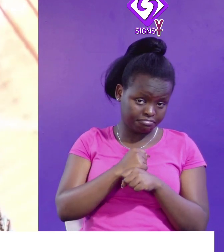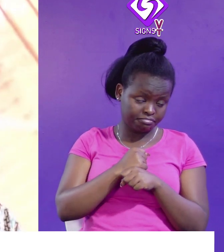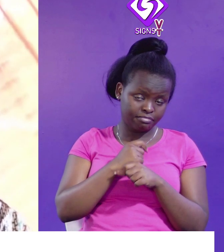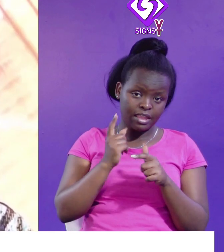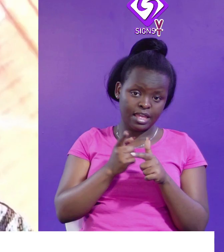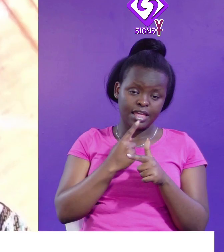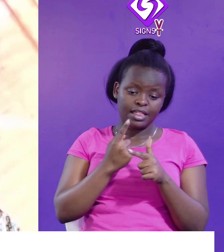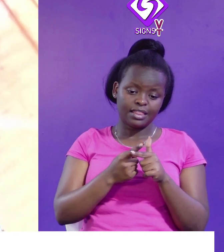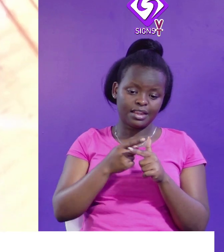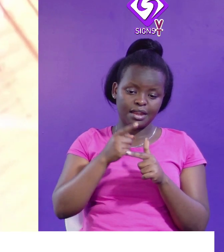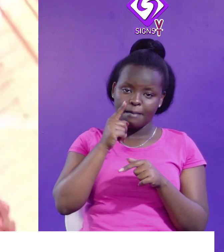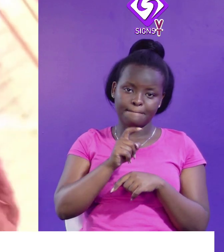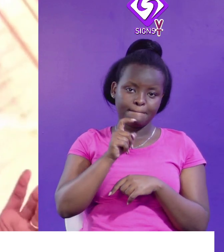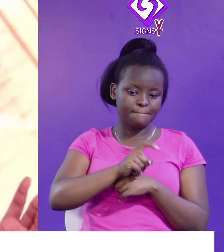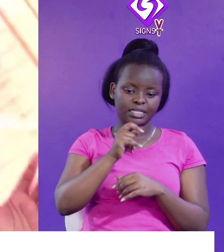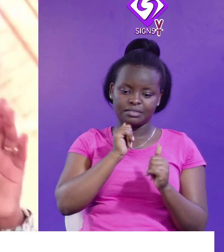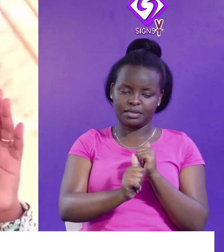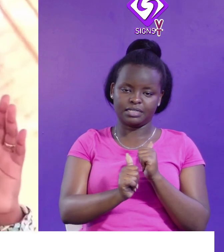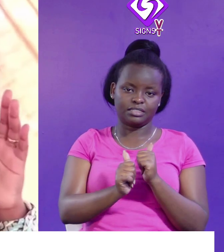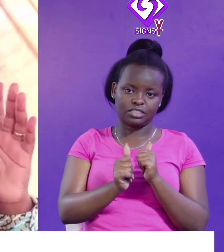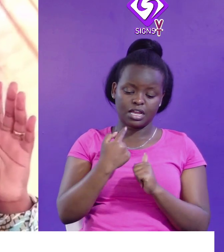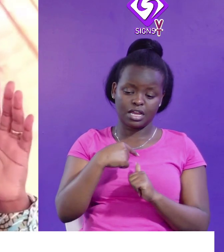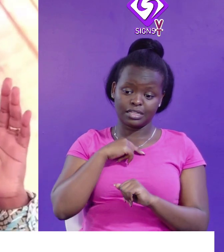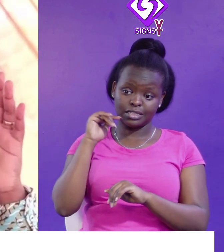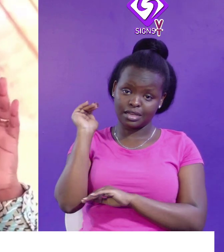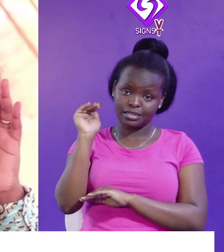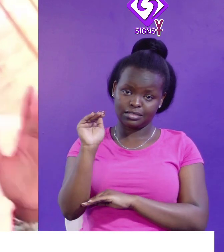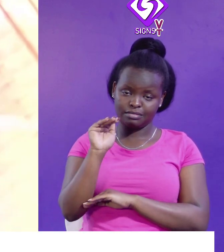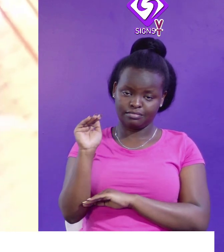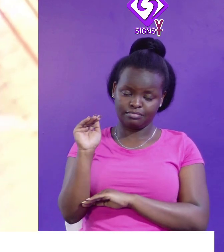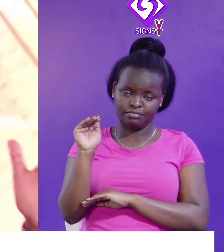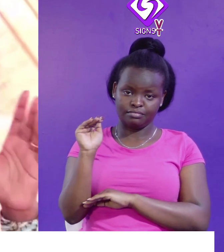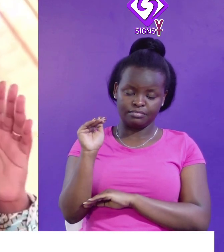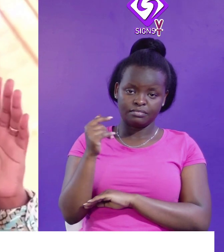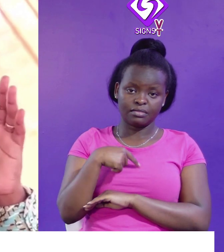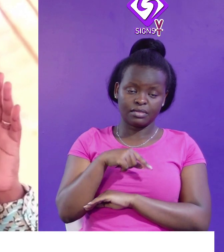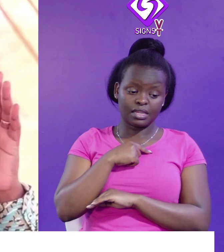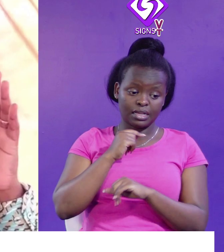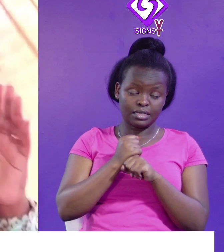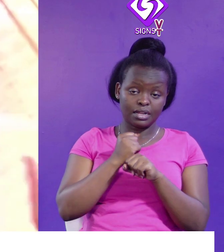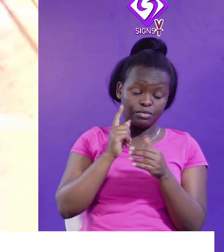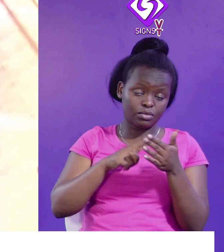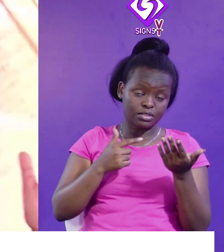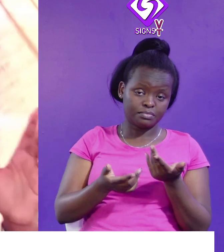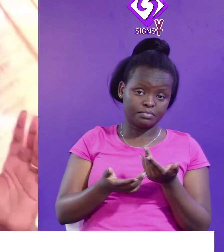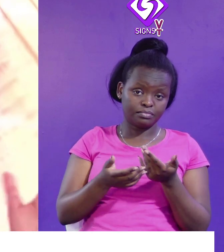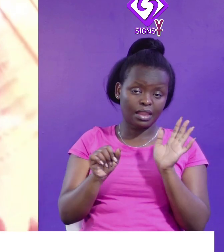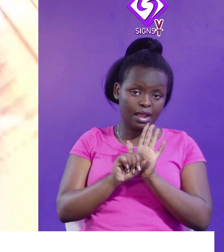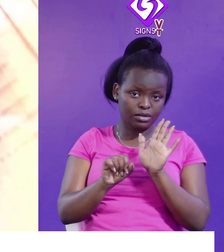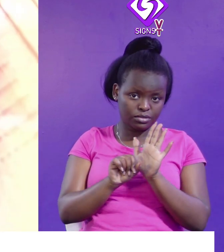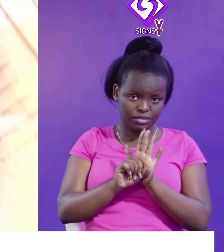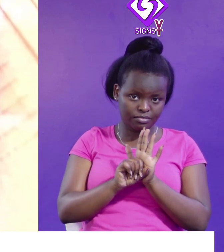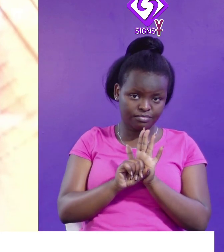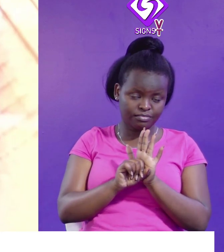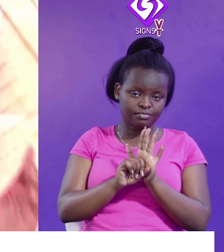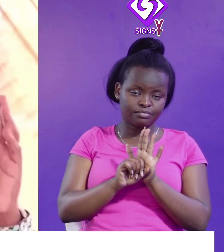disciplinary action might be taken against you. So we are asking. We have done a lot in the